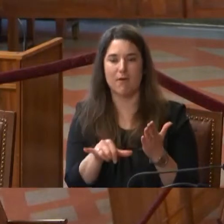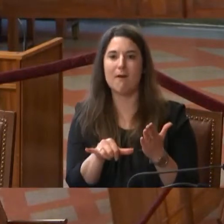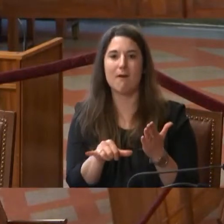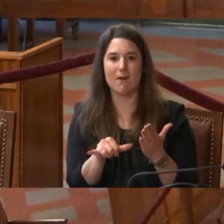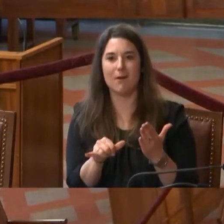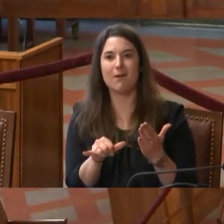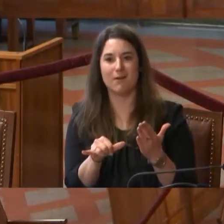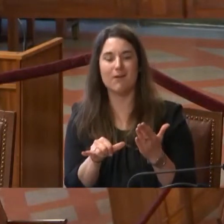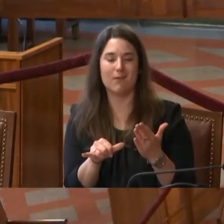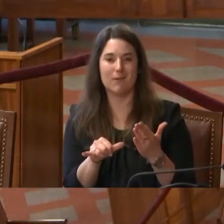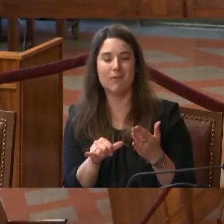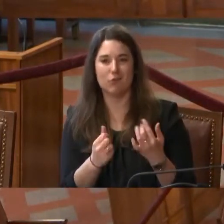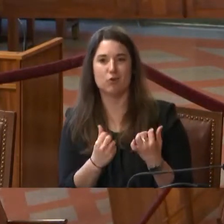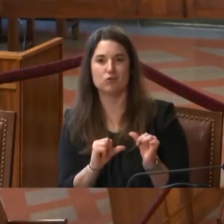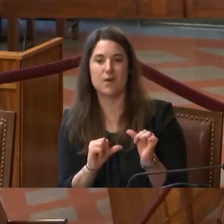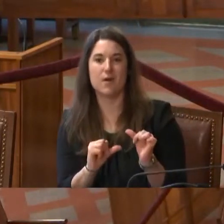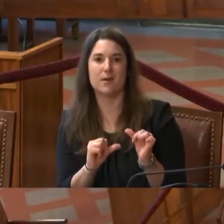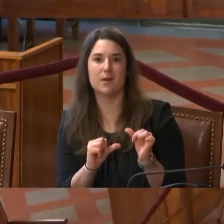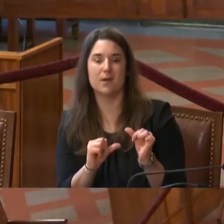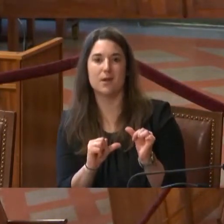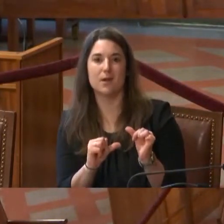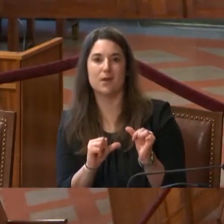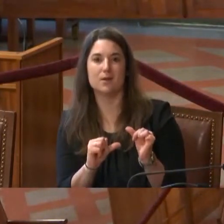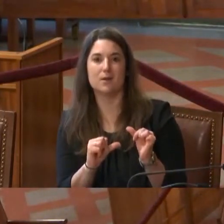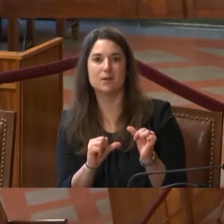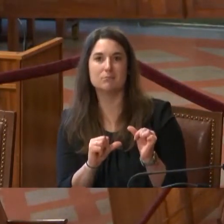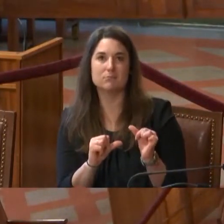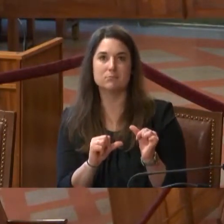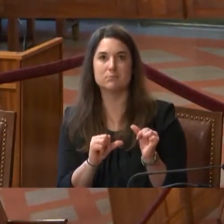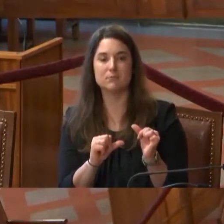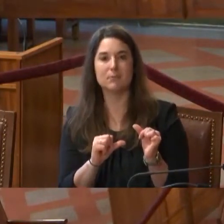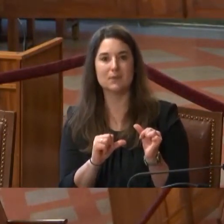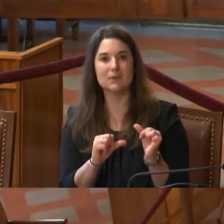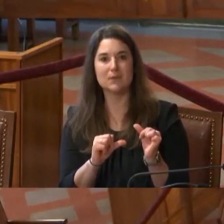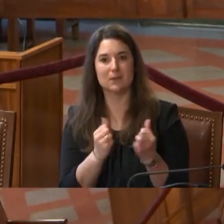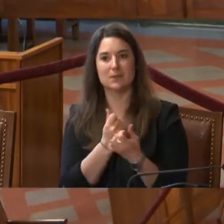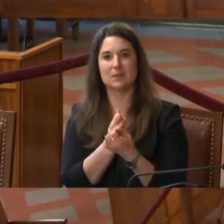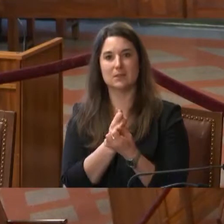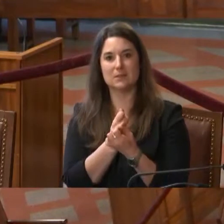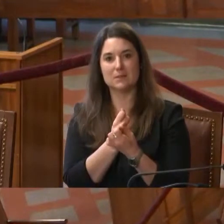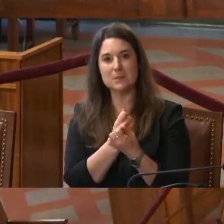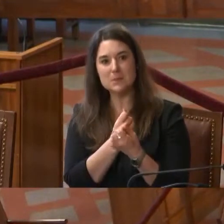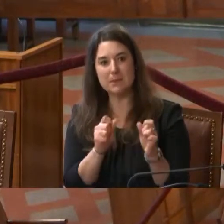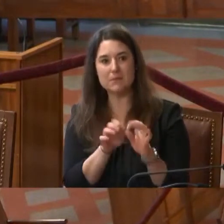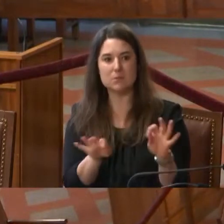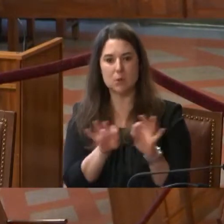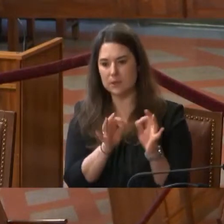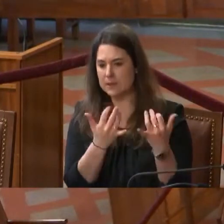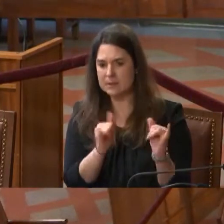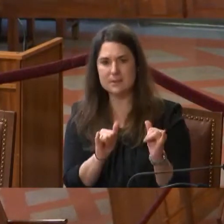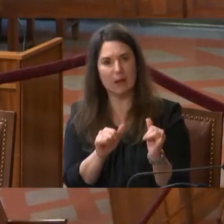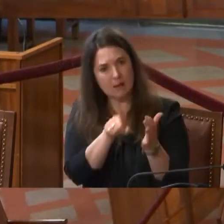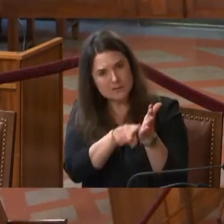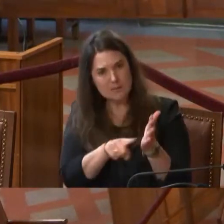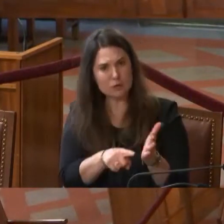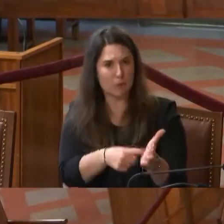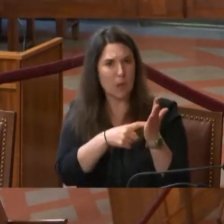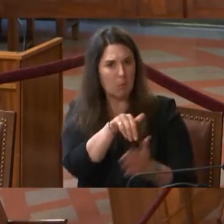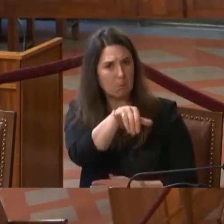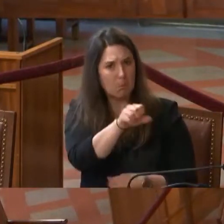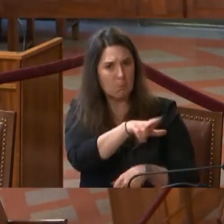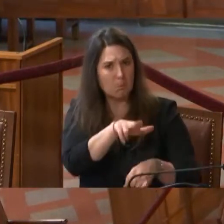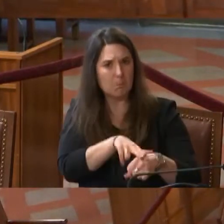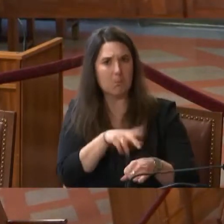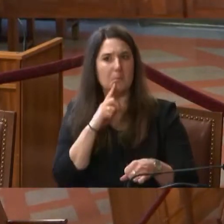into, you know, basically. You know, the safety is the number one thing, so they'll still be doing the inspection, but